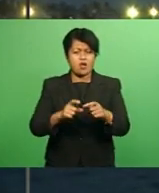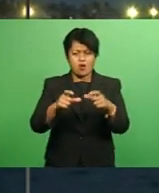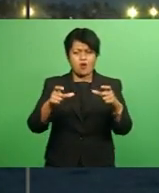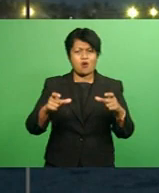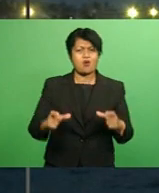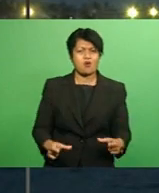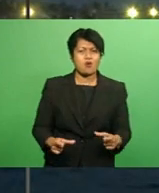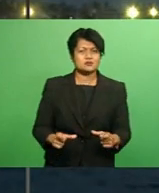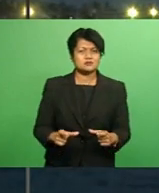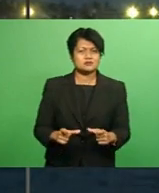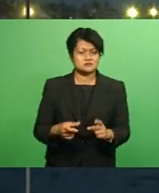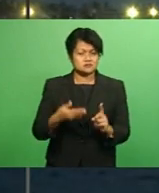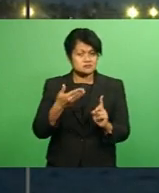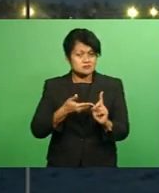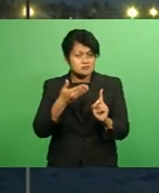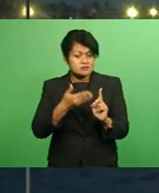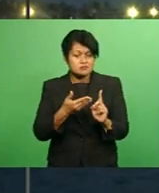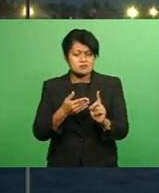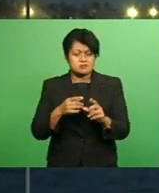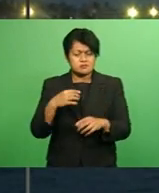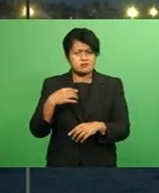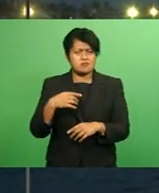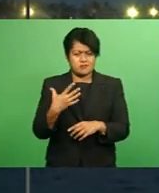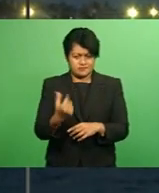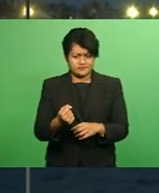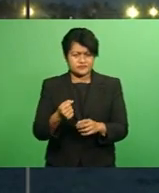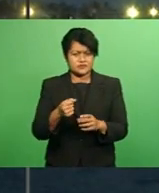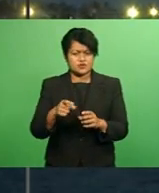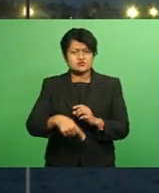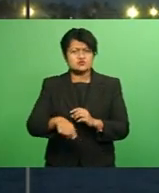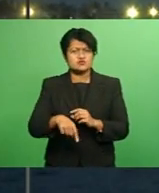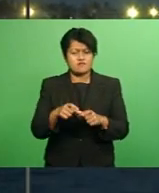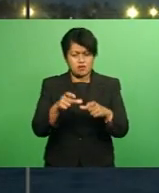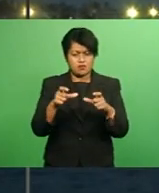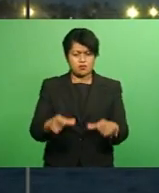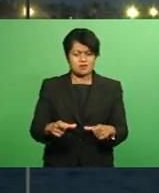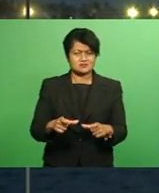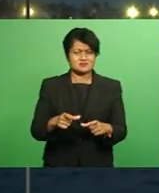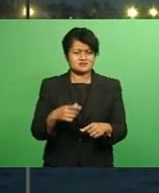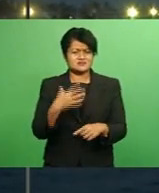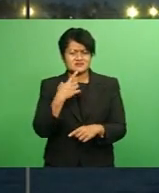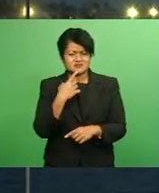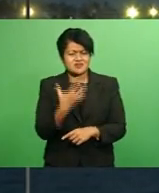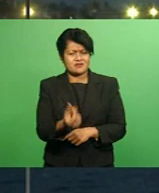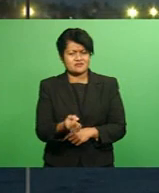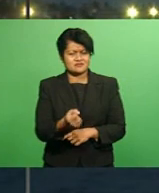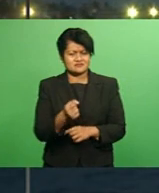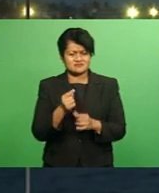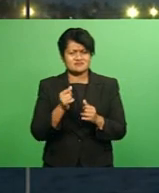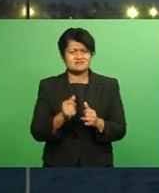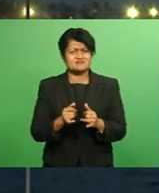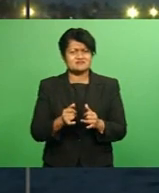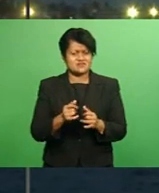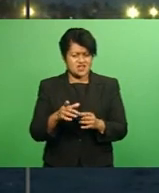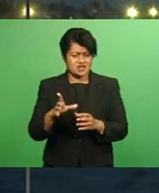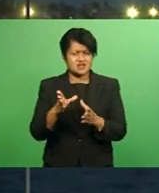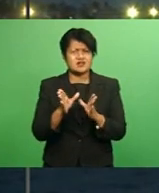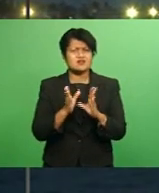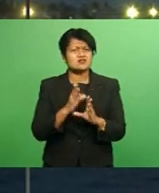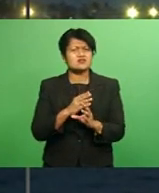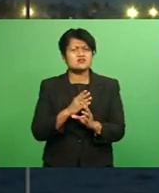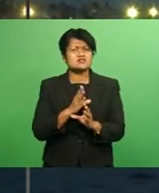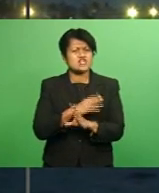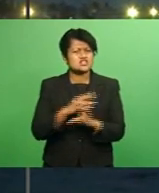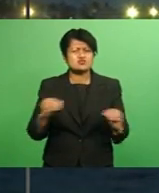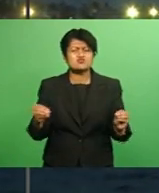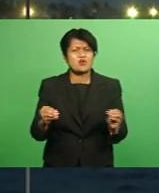appeared in the Suva Magistrates Court this morning, charged with sedition, attempting to defeat the course of justice, destroying evidence and